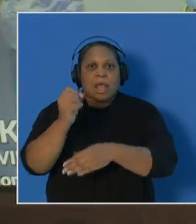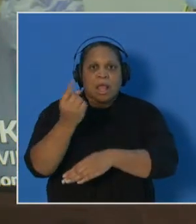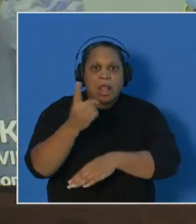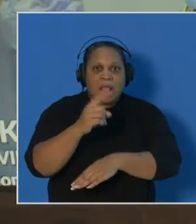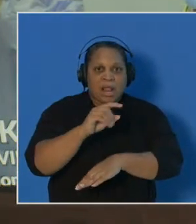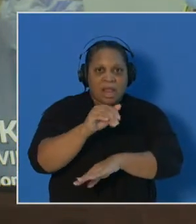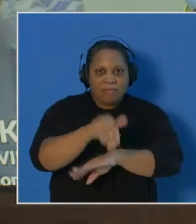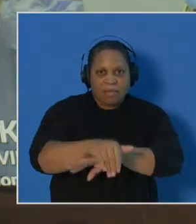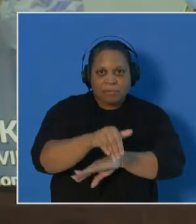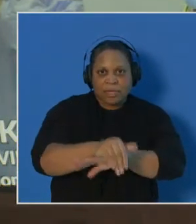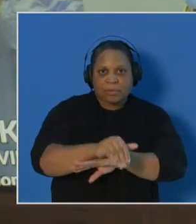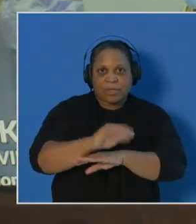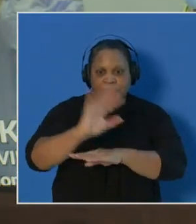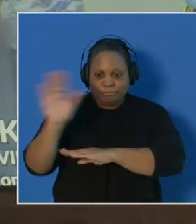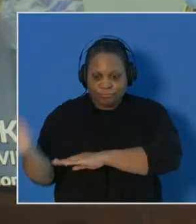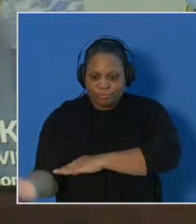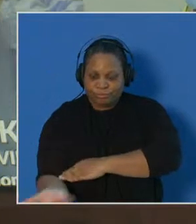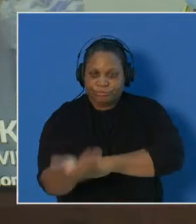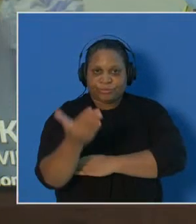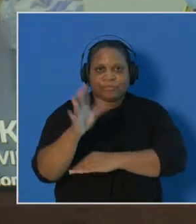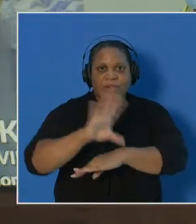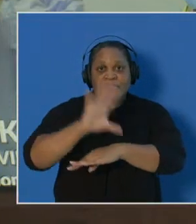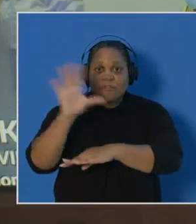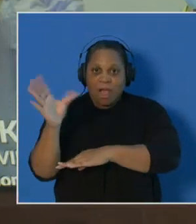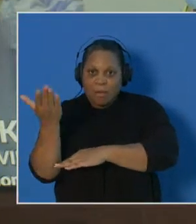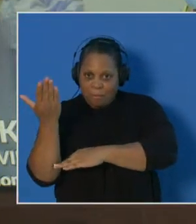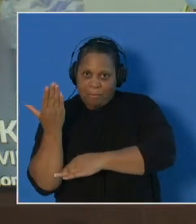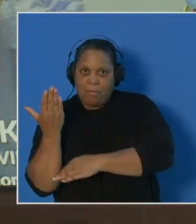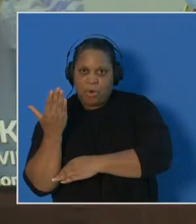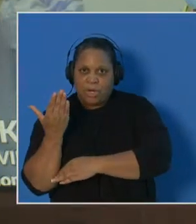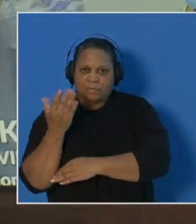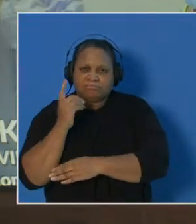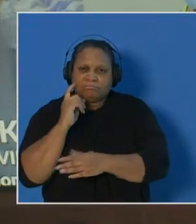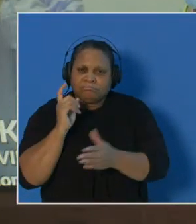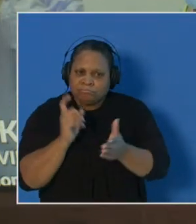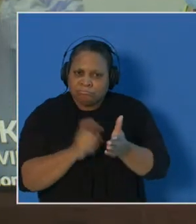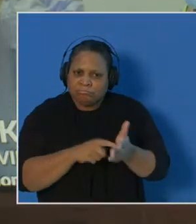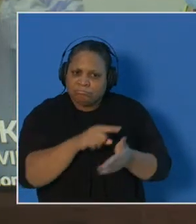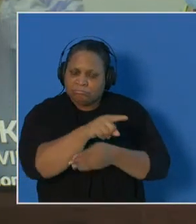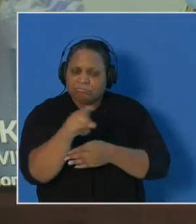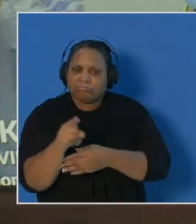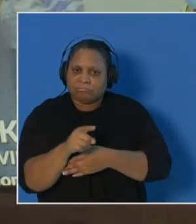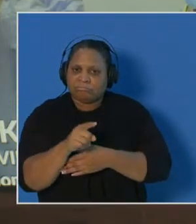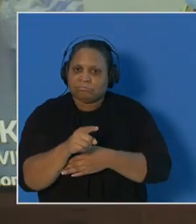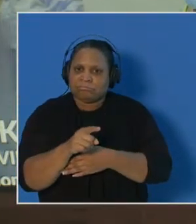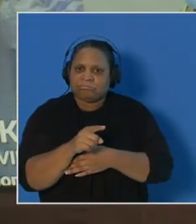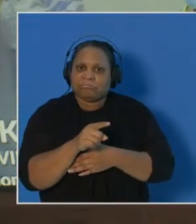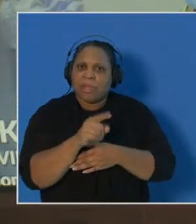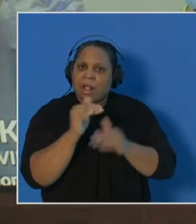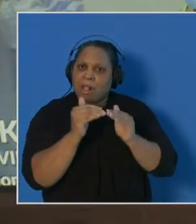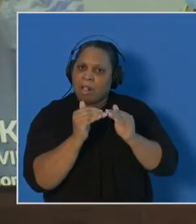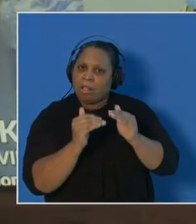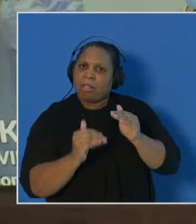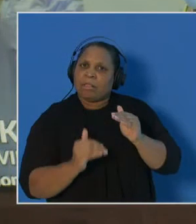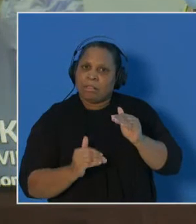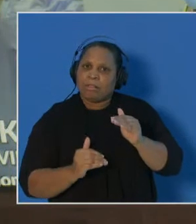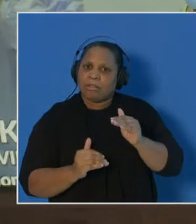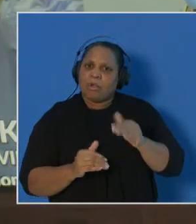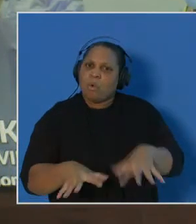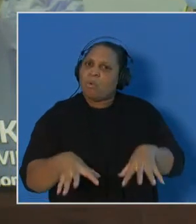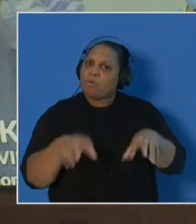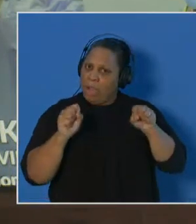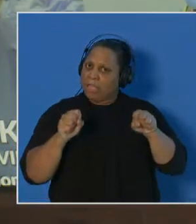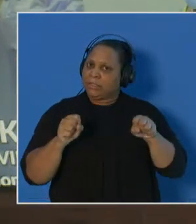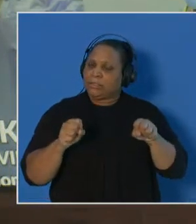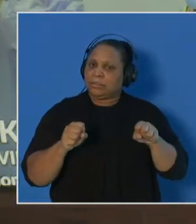to 5 a.m. curfew hours. I should note that we are noticing a trend on extremely low arrest rates,